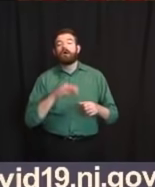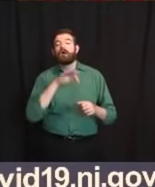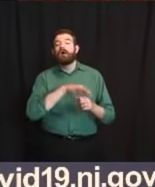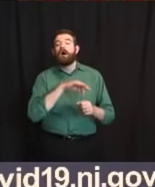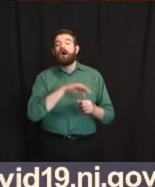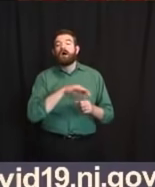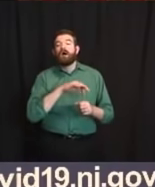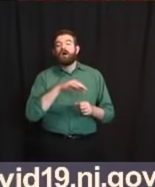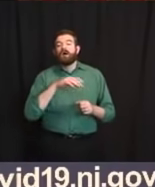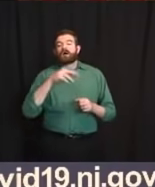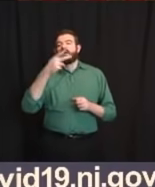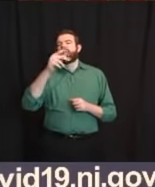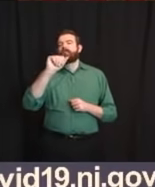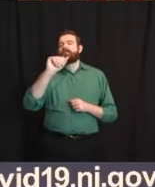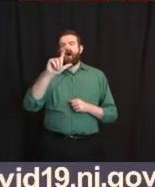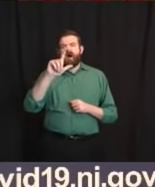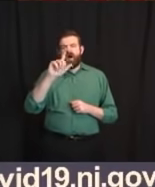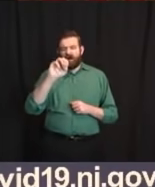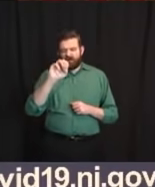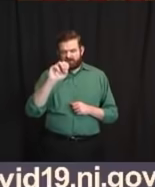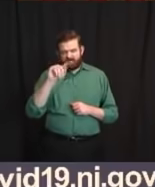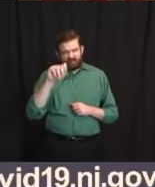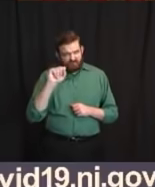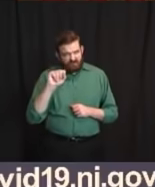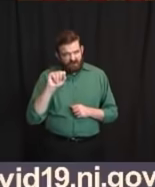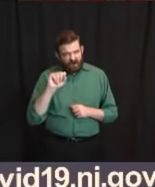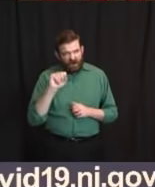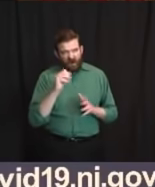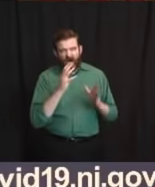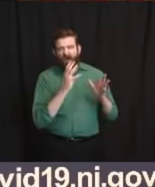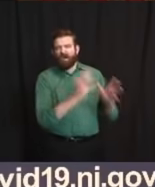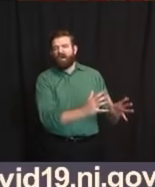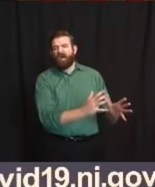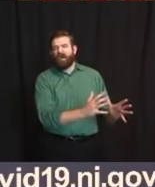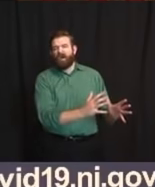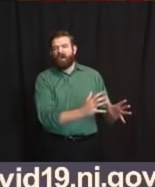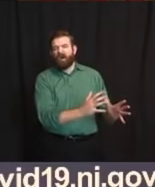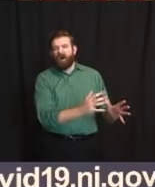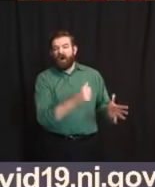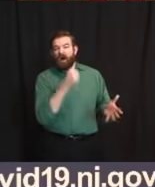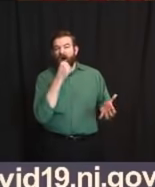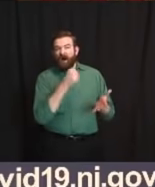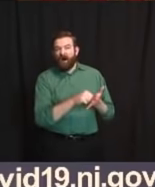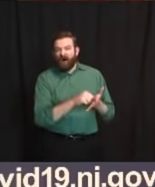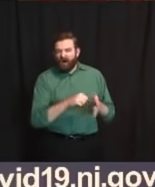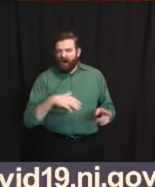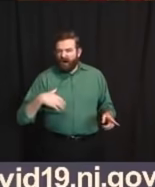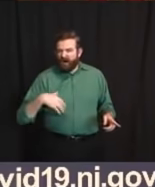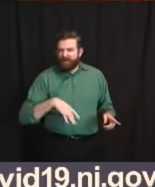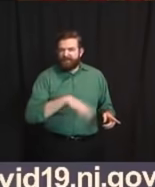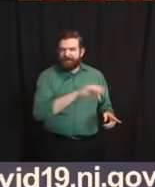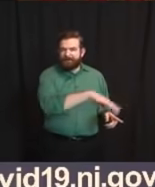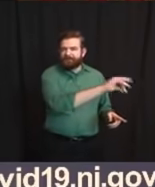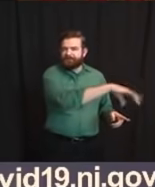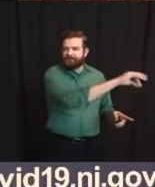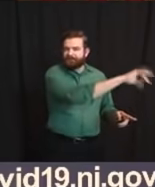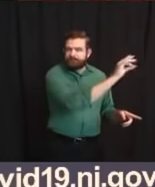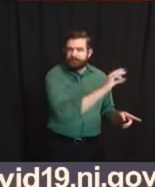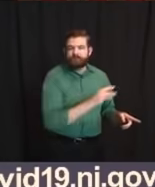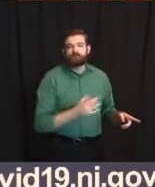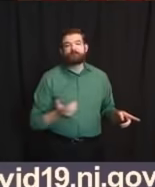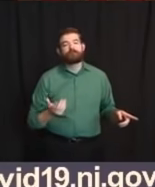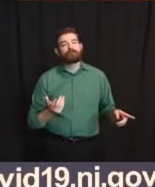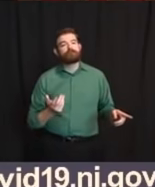and mail just not being collected. I want to know, are you personally going to be in contact with the